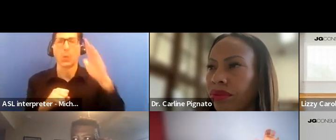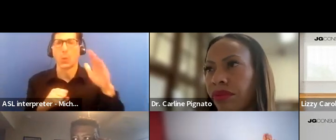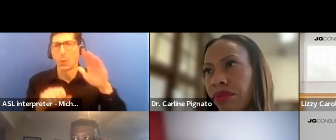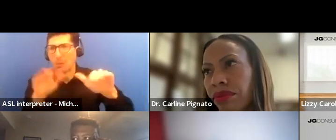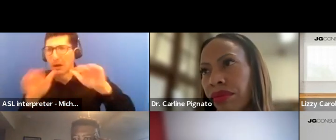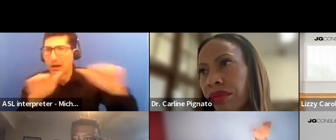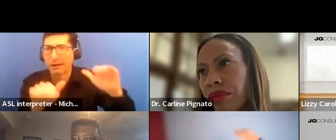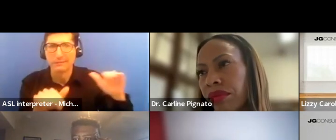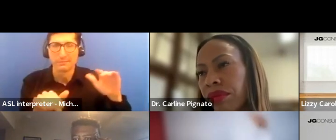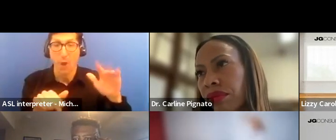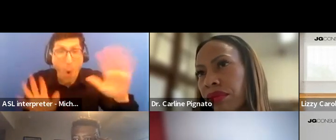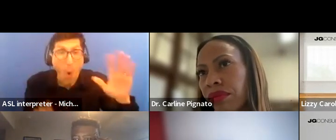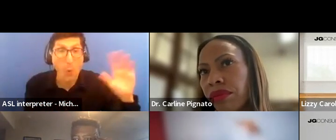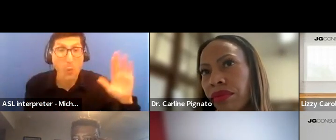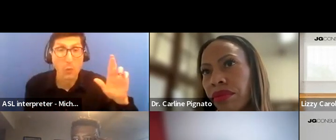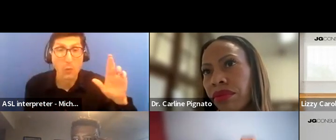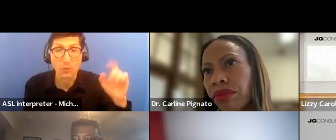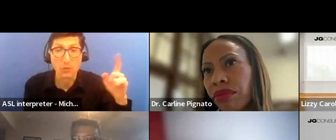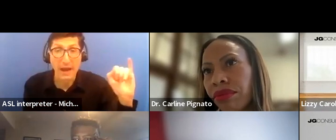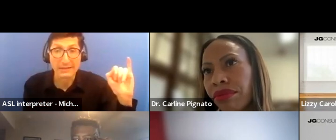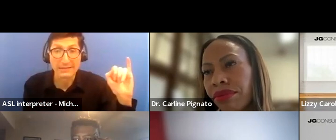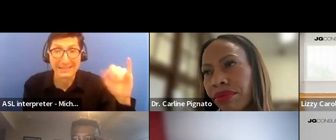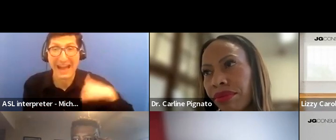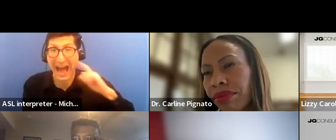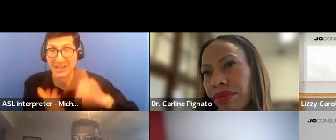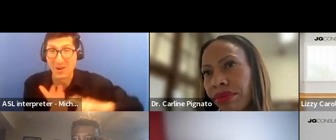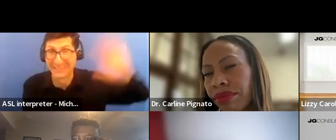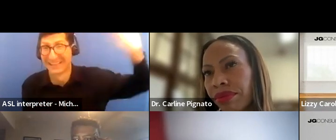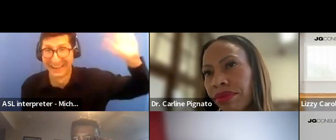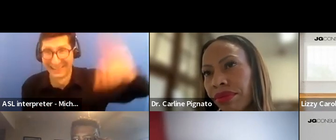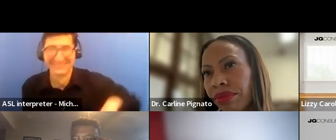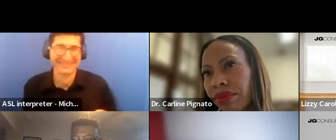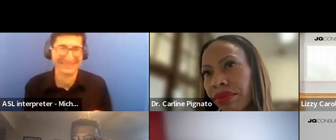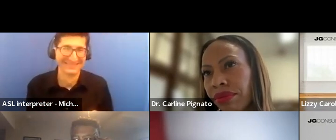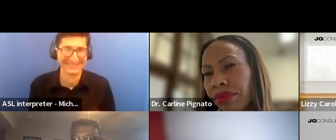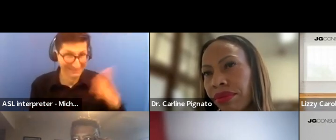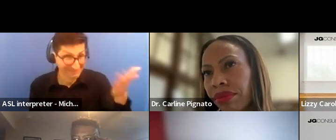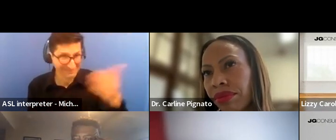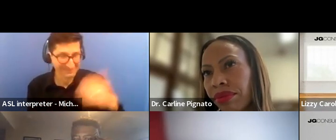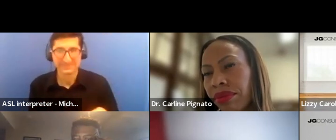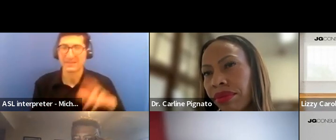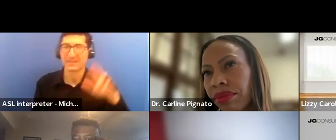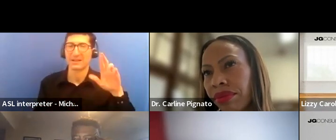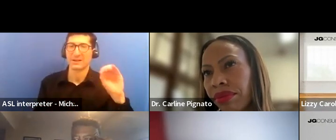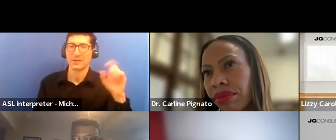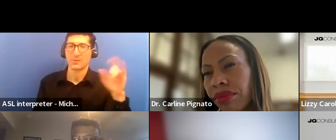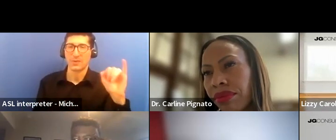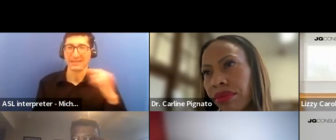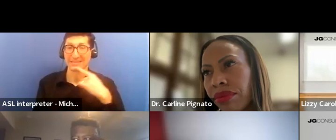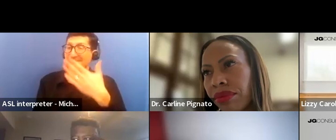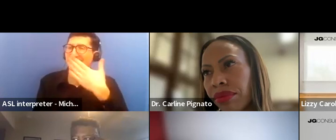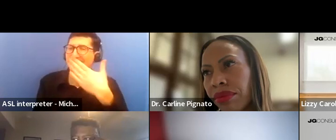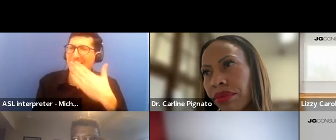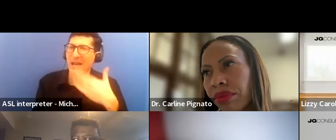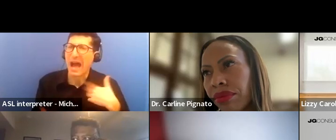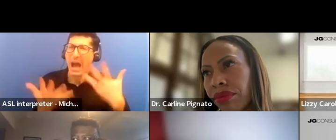our staff. Terrific. Oh, I'm sorry. One more. I do see your hand now. Go ahead. Go ahead, Roxy. Thank you. I just wanted to double